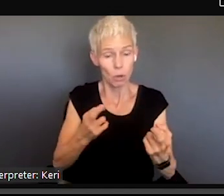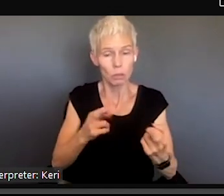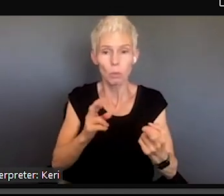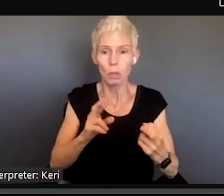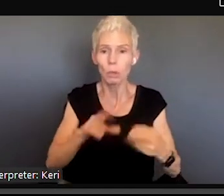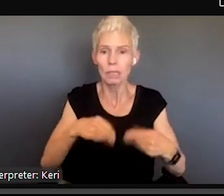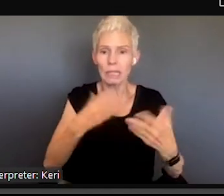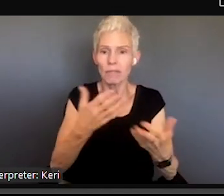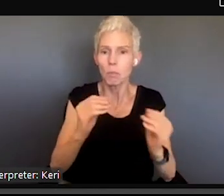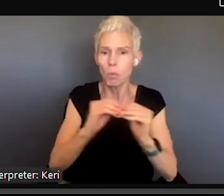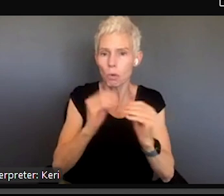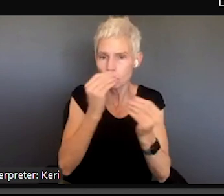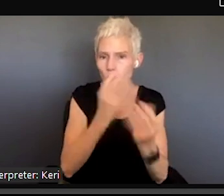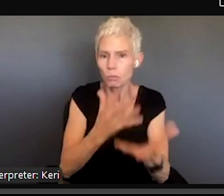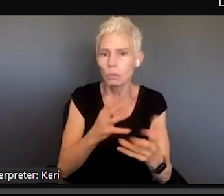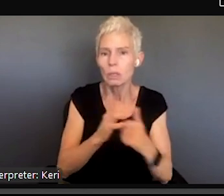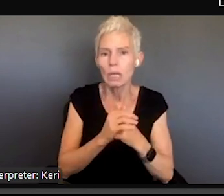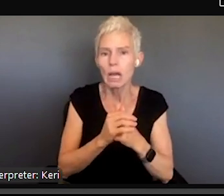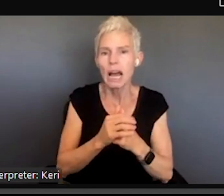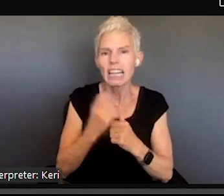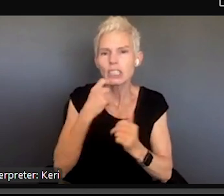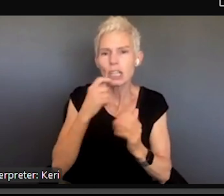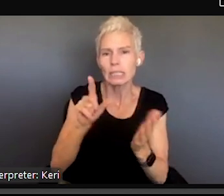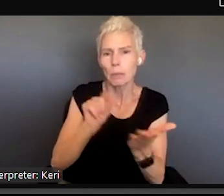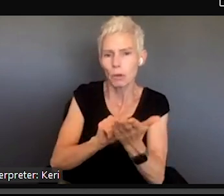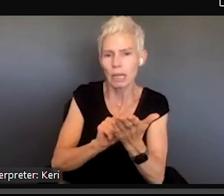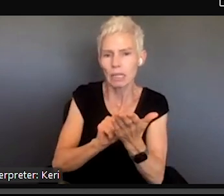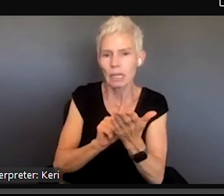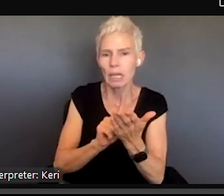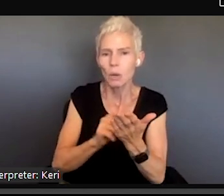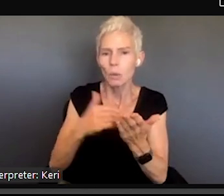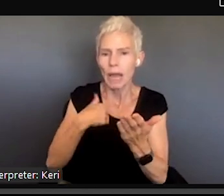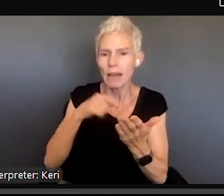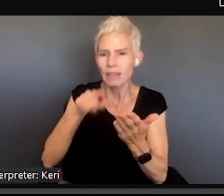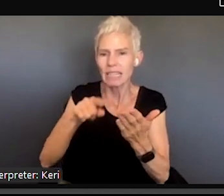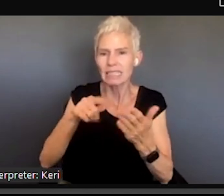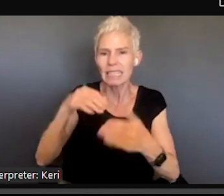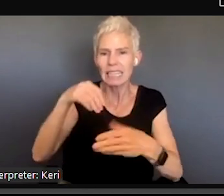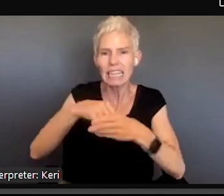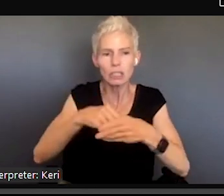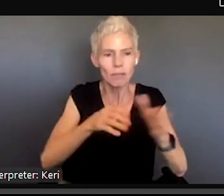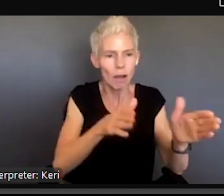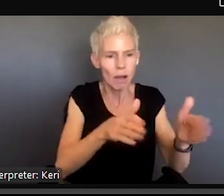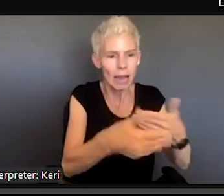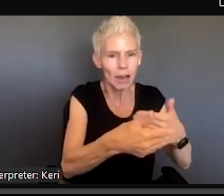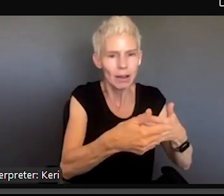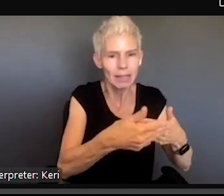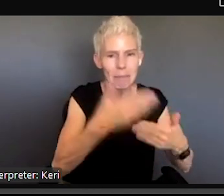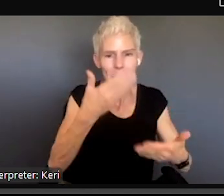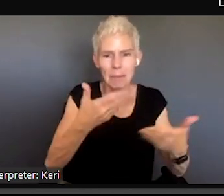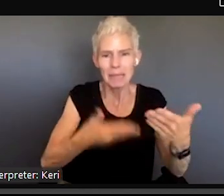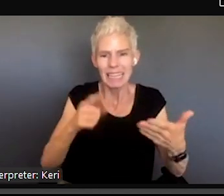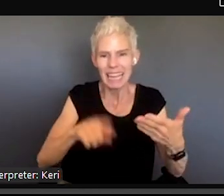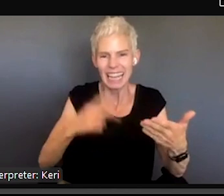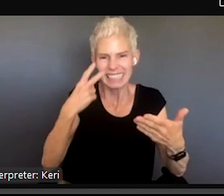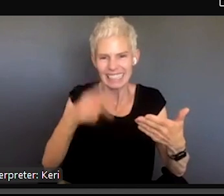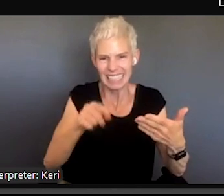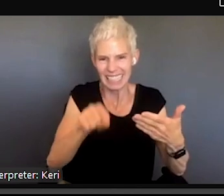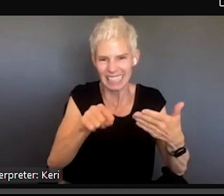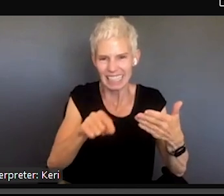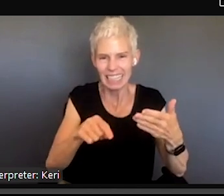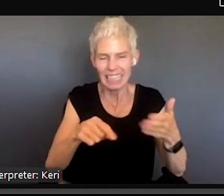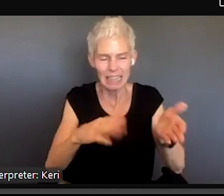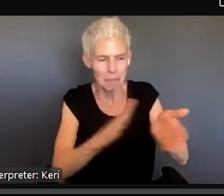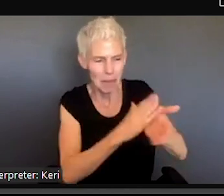Um, and I did just print off this. We have these within each of our cubicles. Well, you may not be able to see, but this